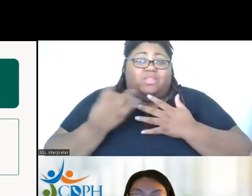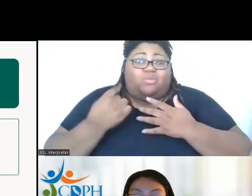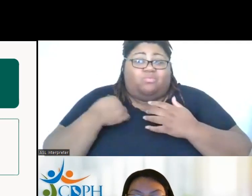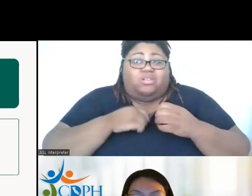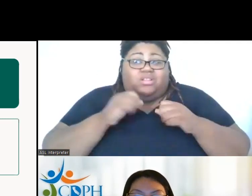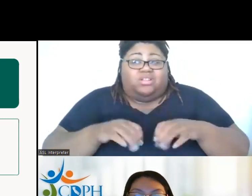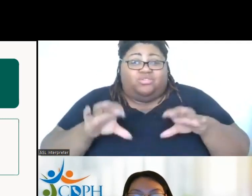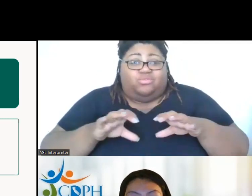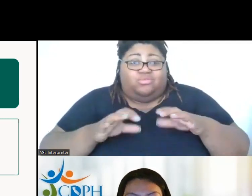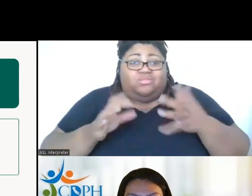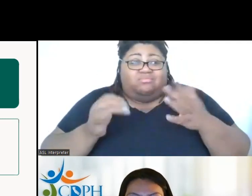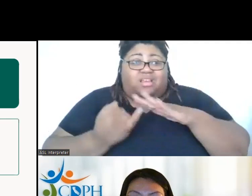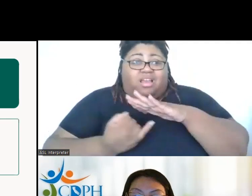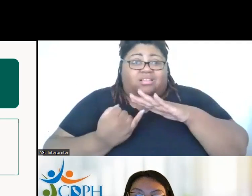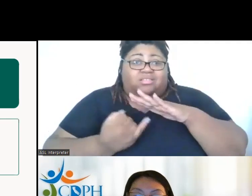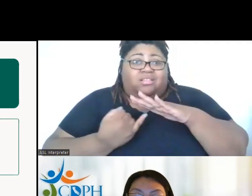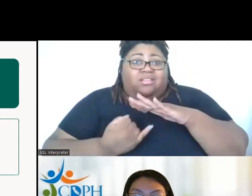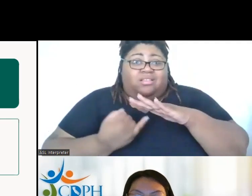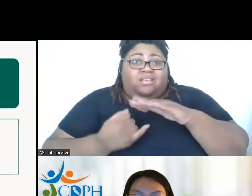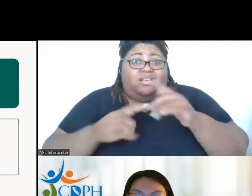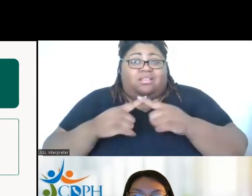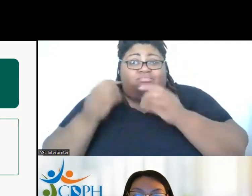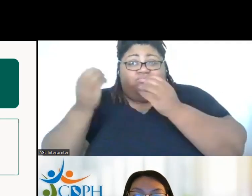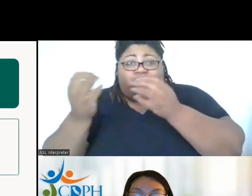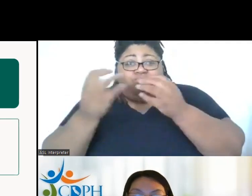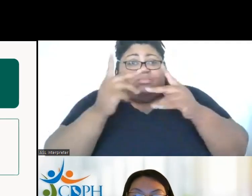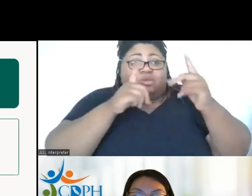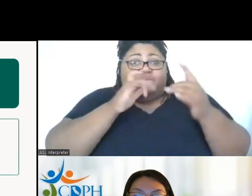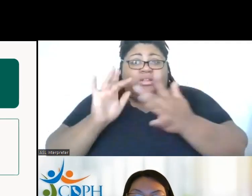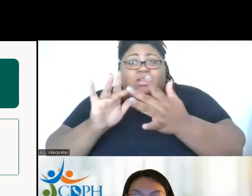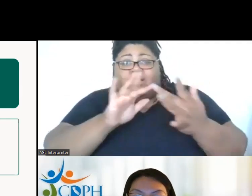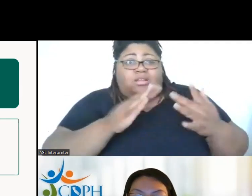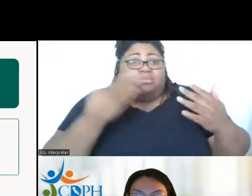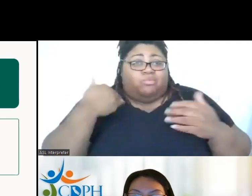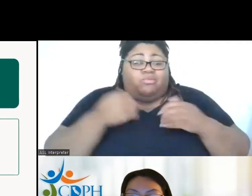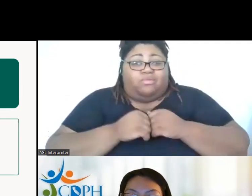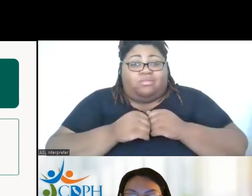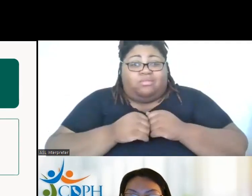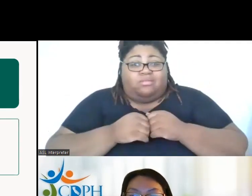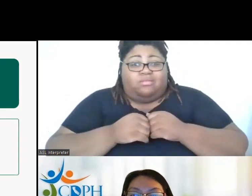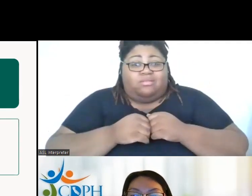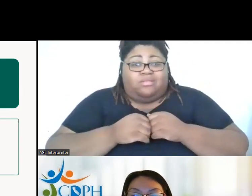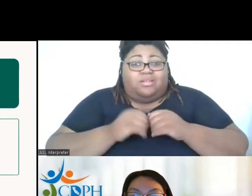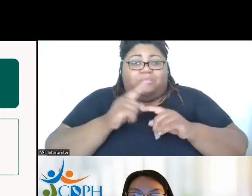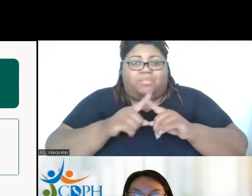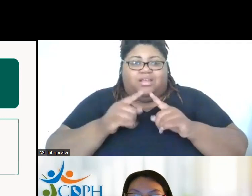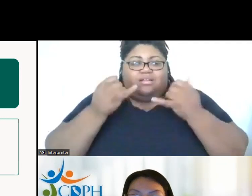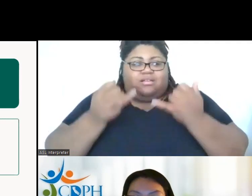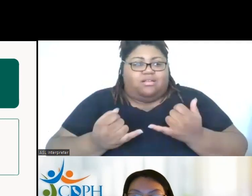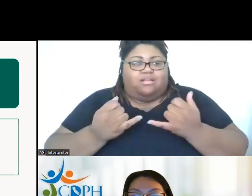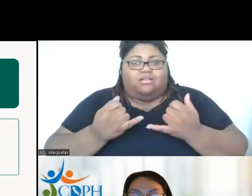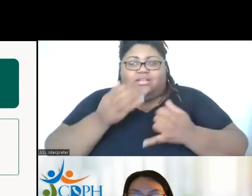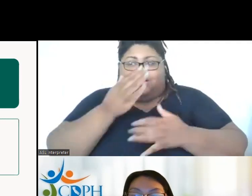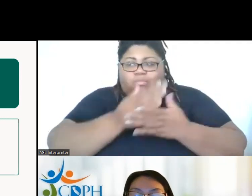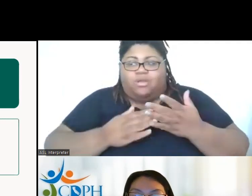then was to isolate and then notify our close contacts. And folks, this is sort of the end of the marathon where folks are getting a